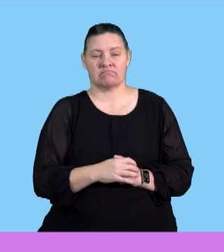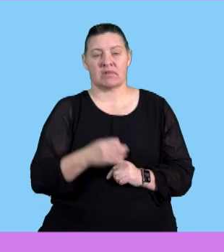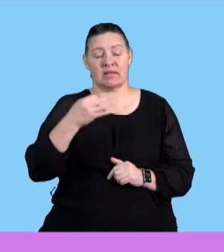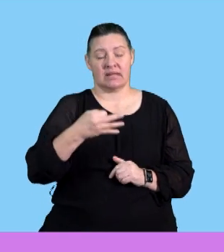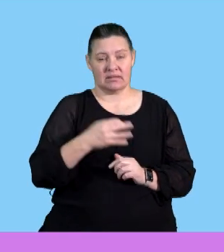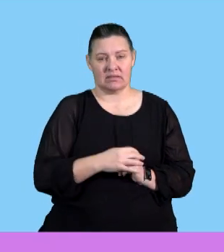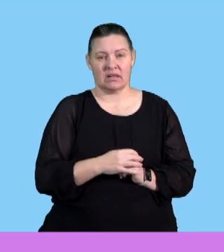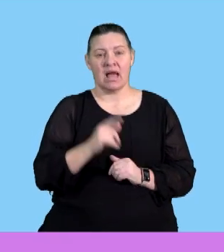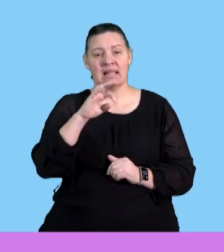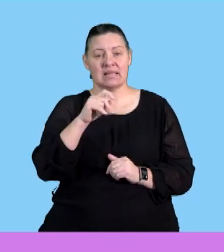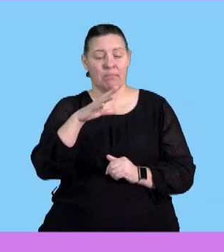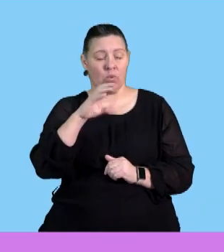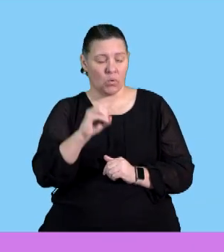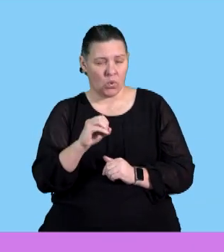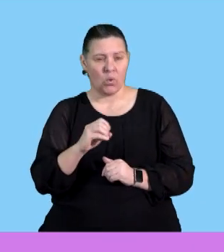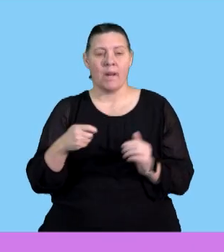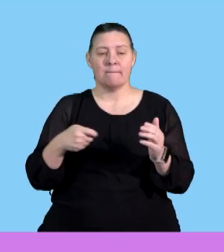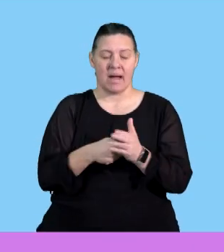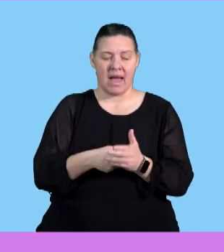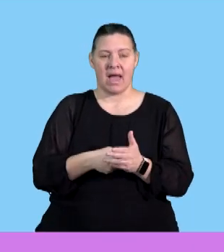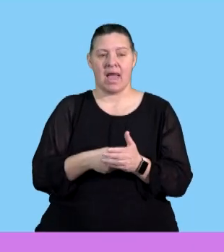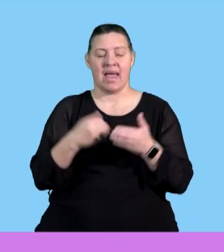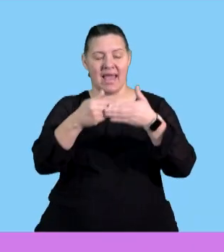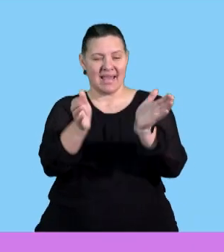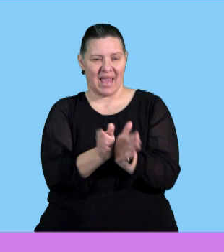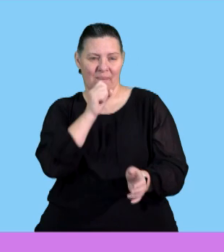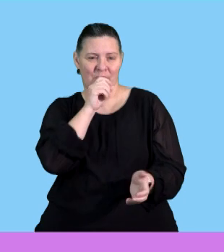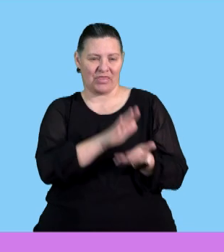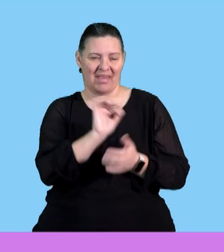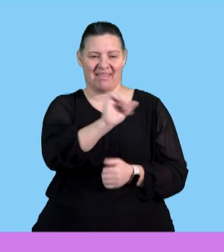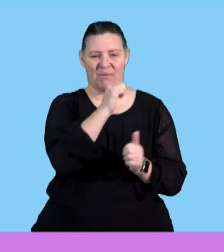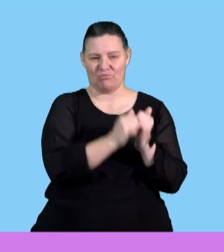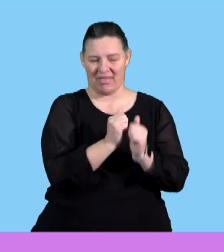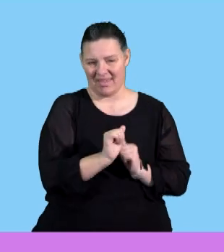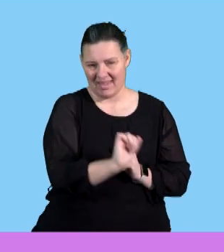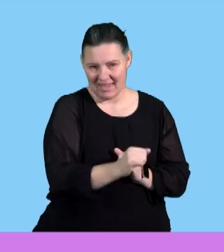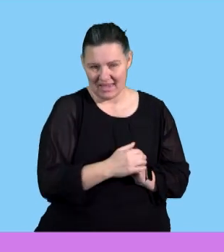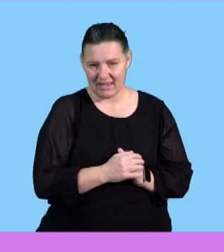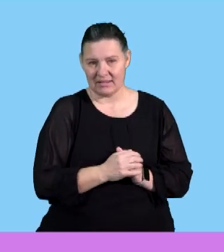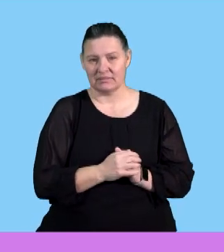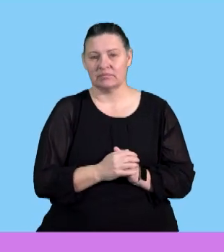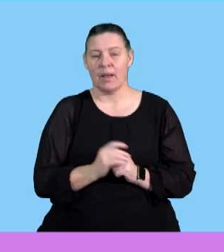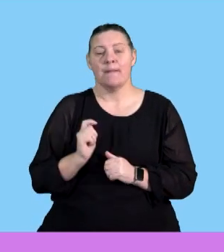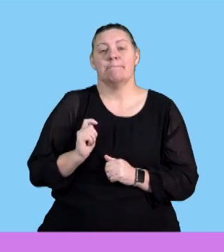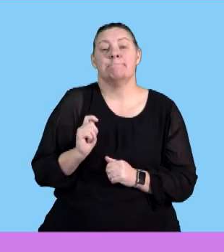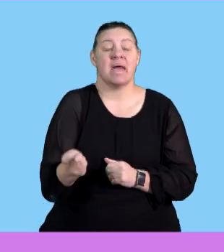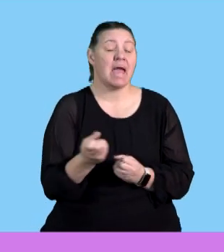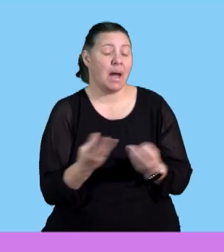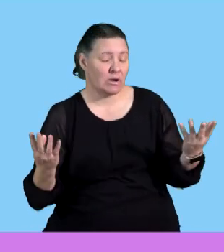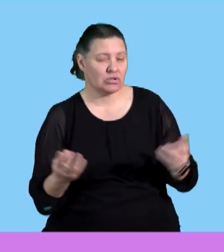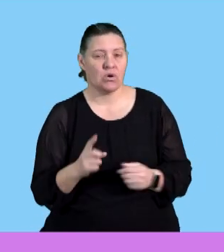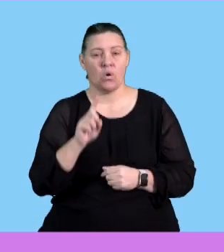Right, number 3. Lithabo bought a birthday cake for her little brother and paid an amount